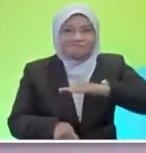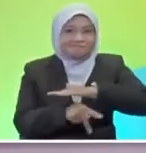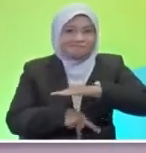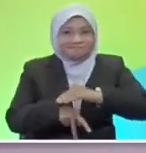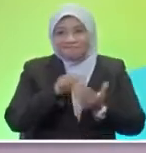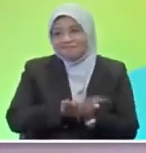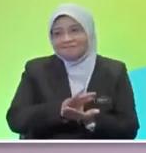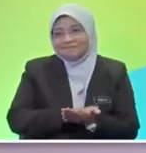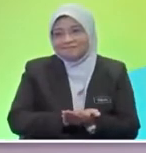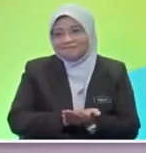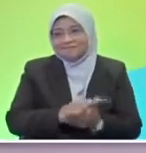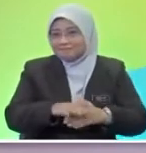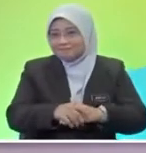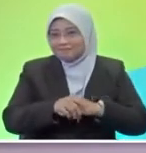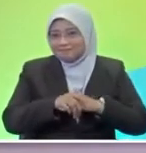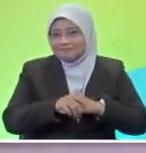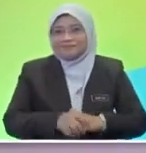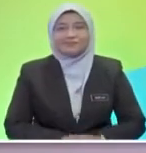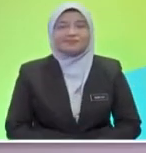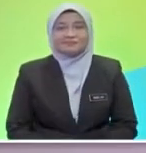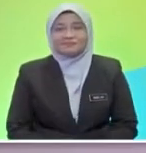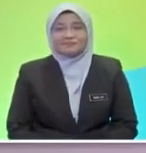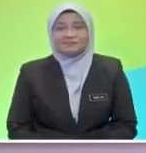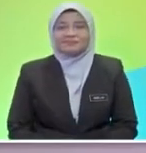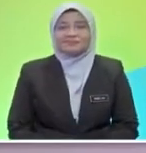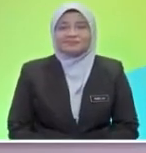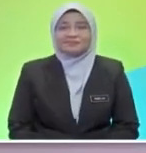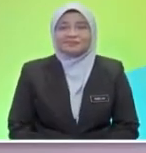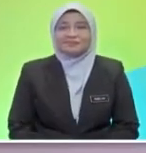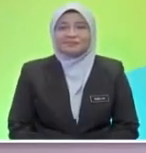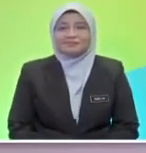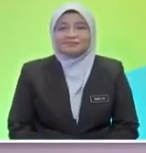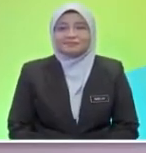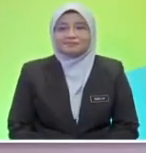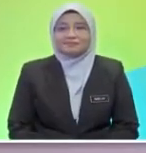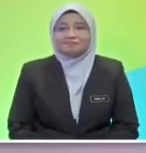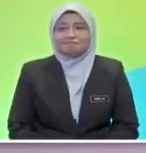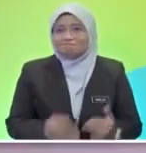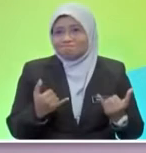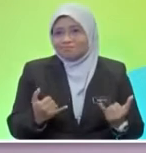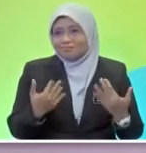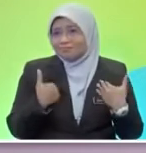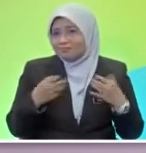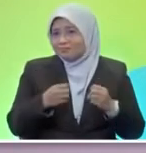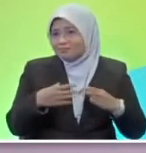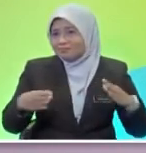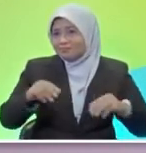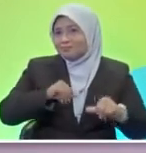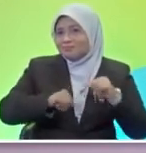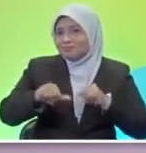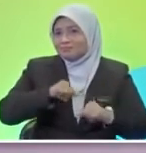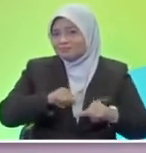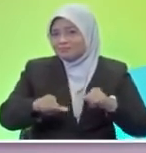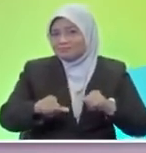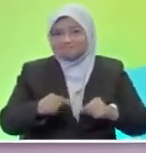Bahasa Inggeris, we are going to move your body. Because we're going to be doing some activities that involves